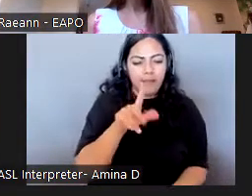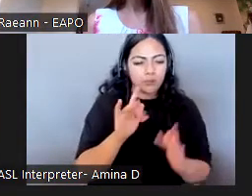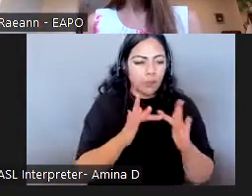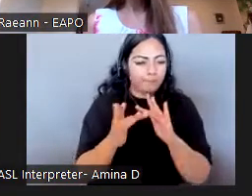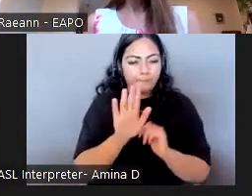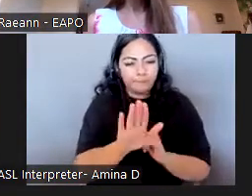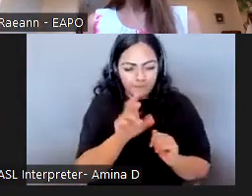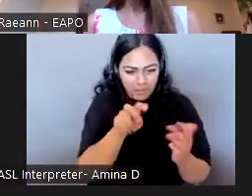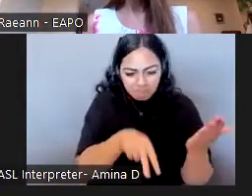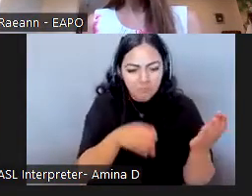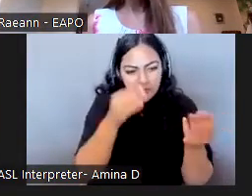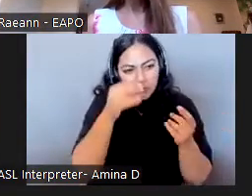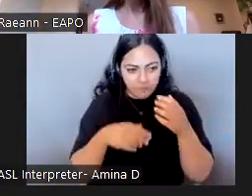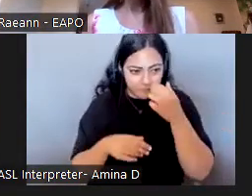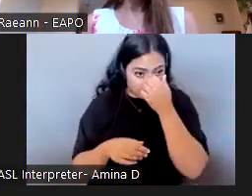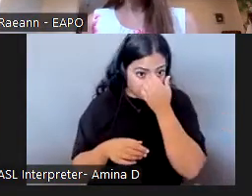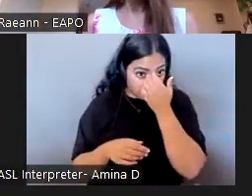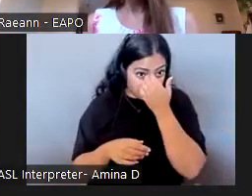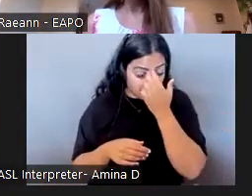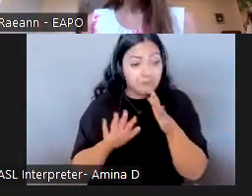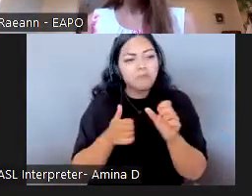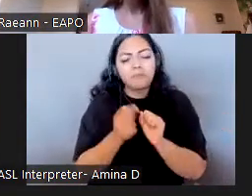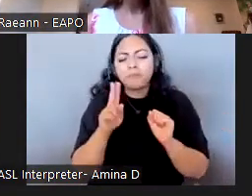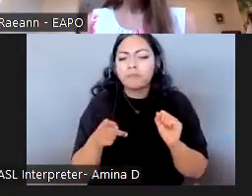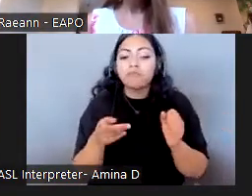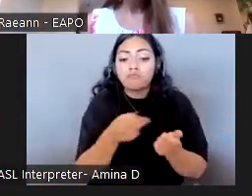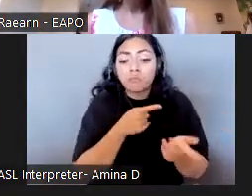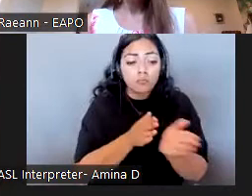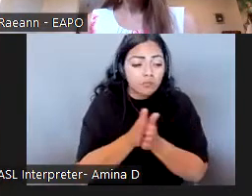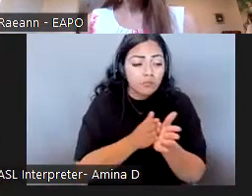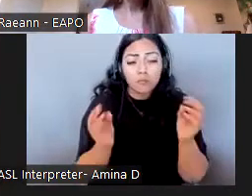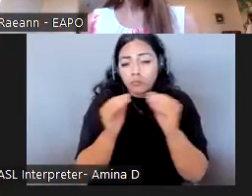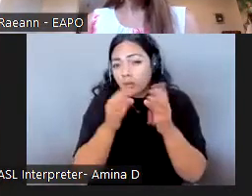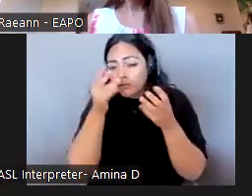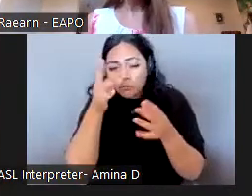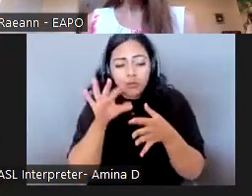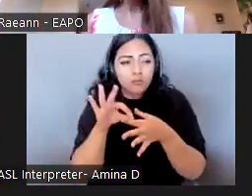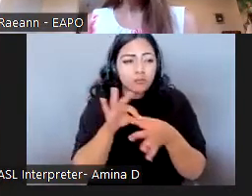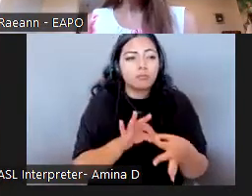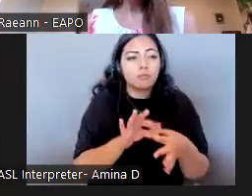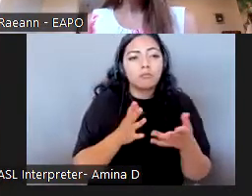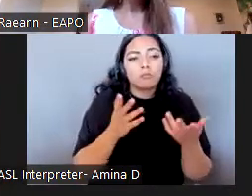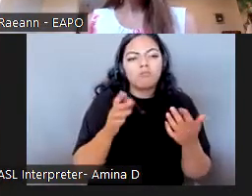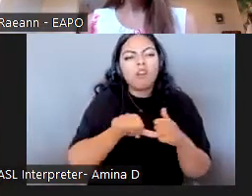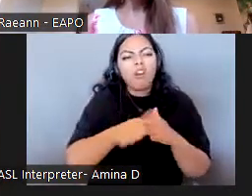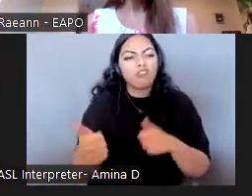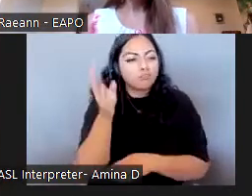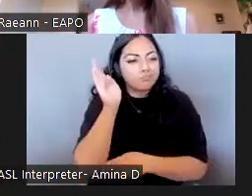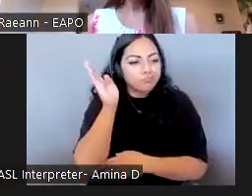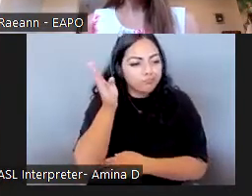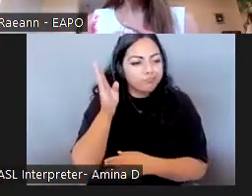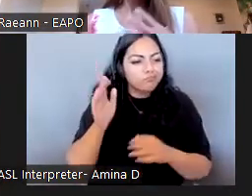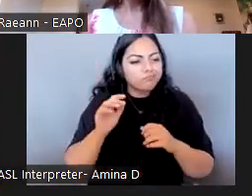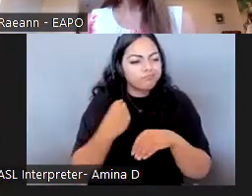to follow up for people, if they want further information about other webinars that we've been doing,